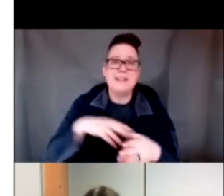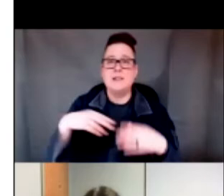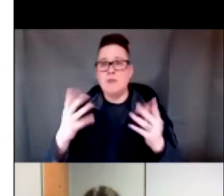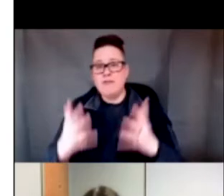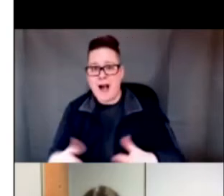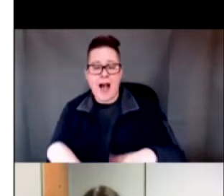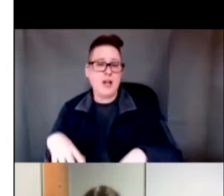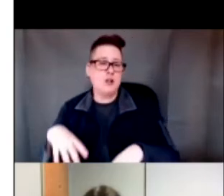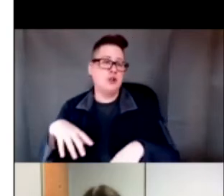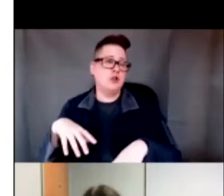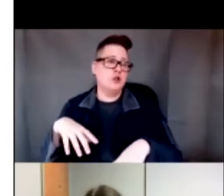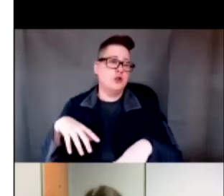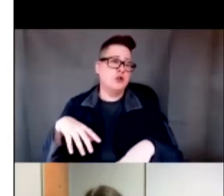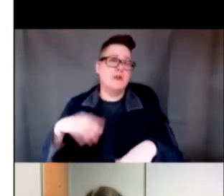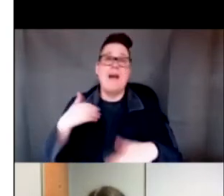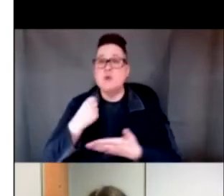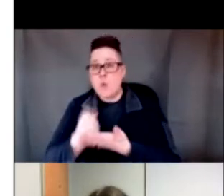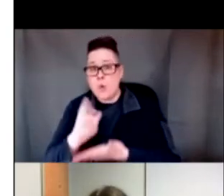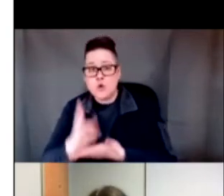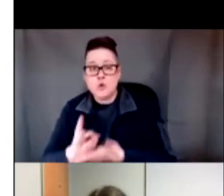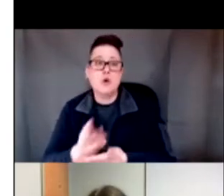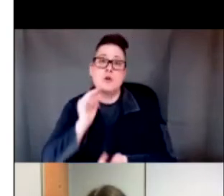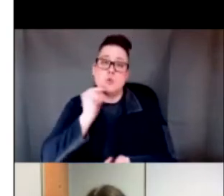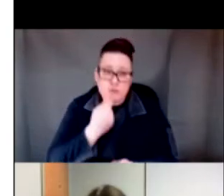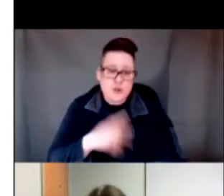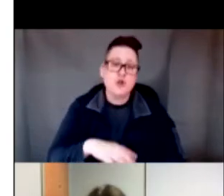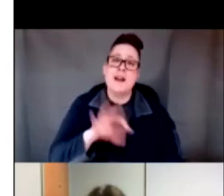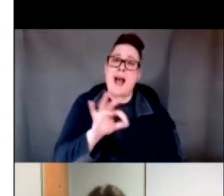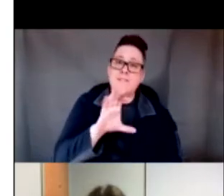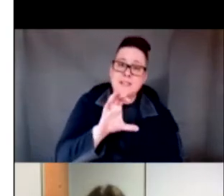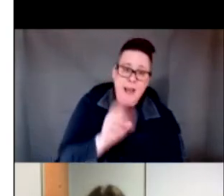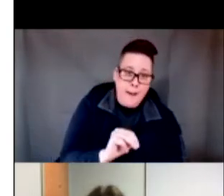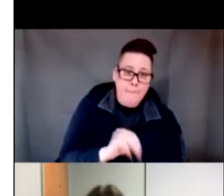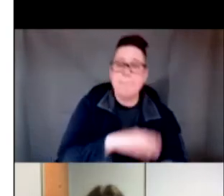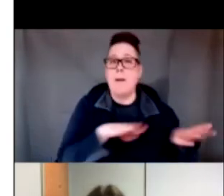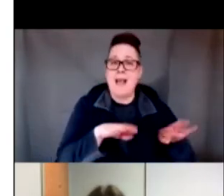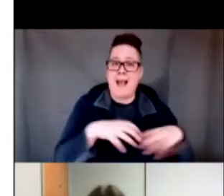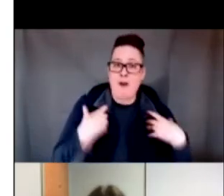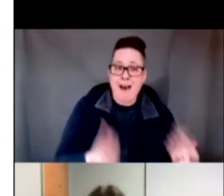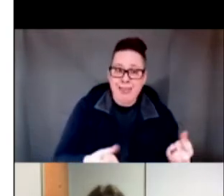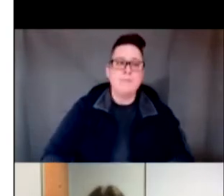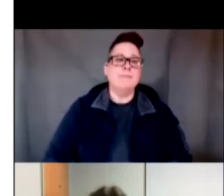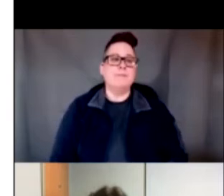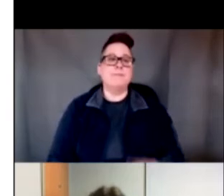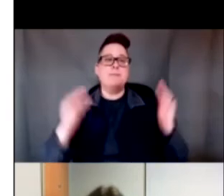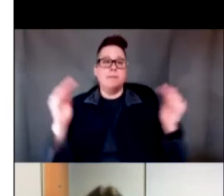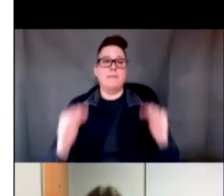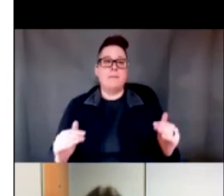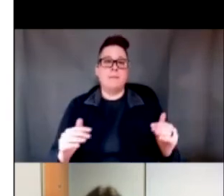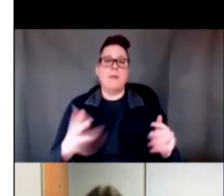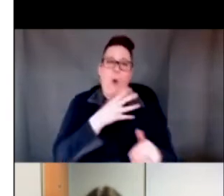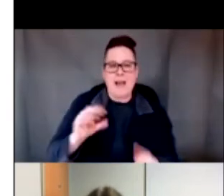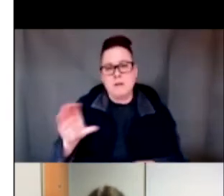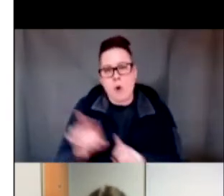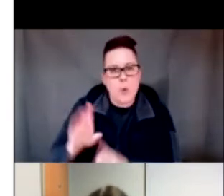providers, and we have social work, dietitian, financial case management, and behavioral health, and care management as well. And